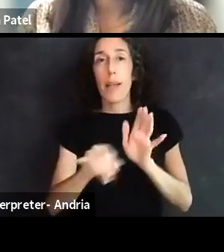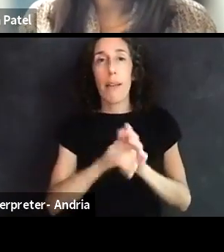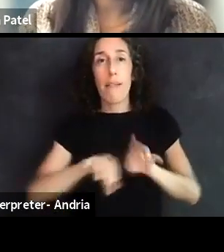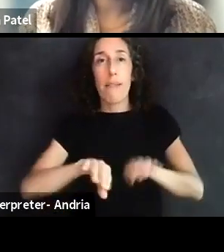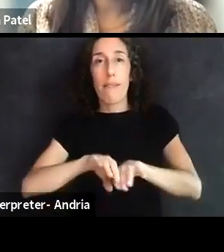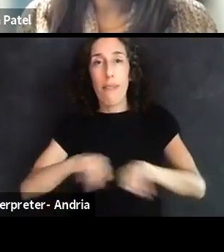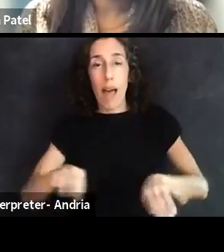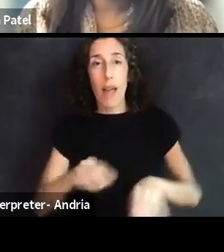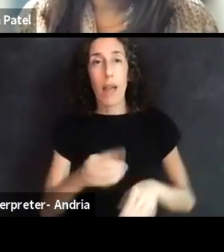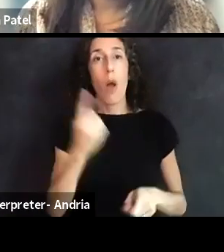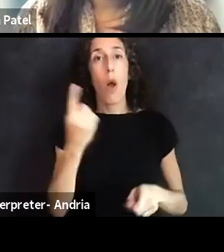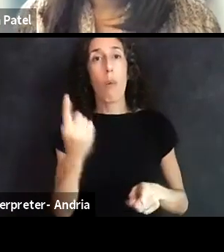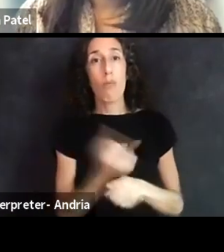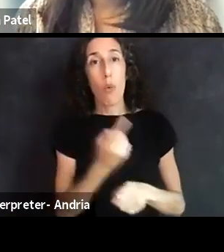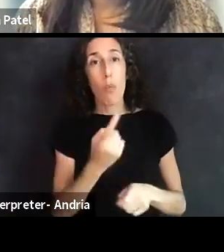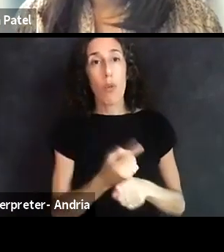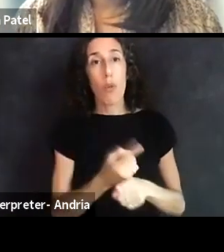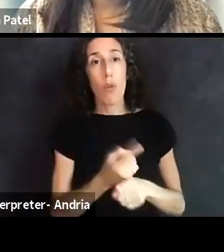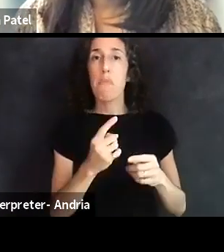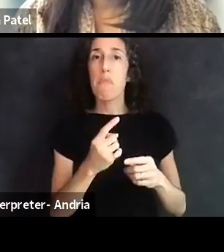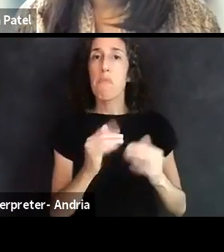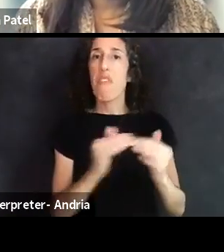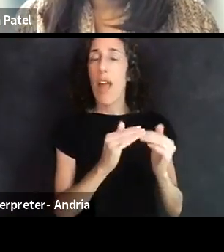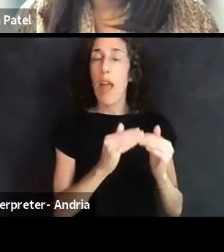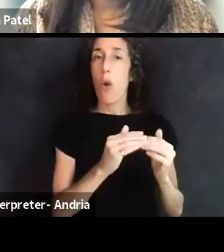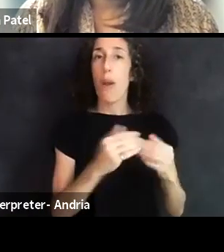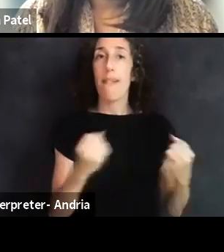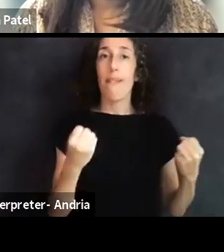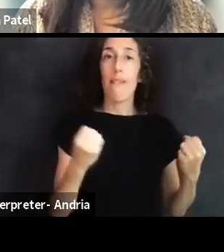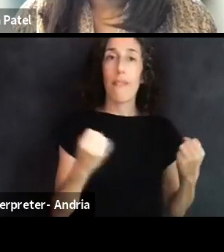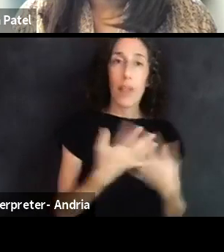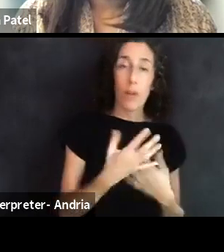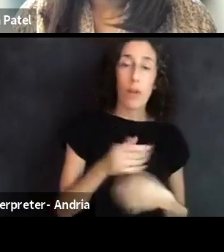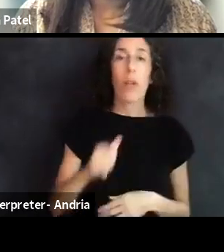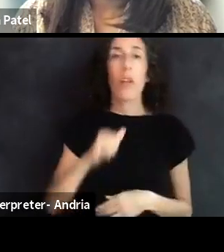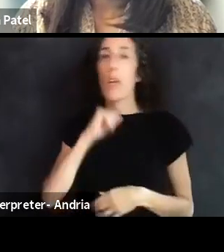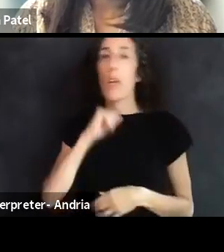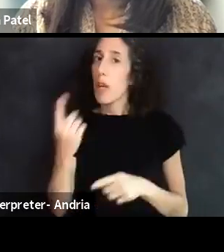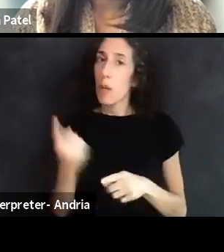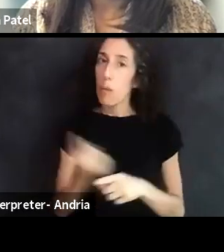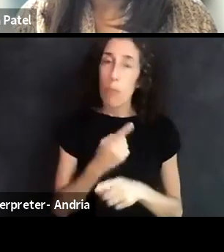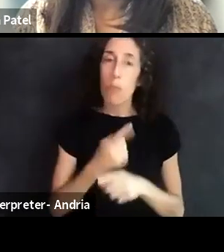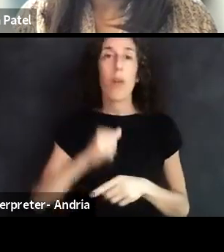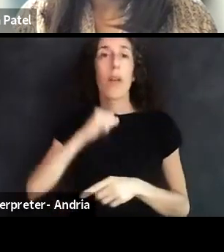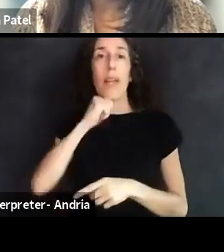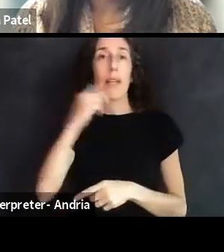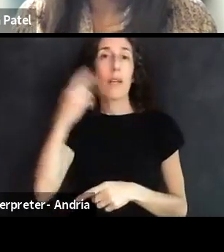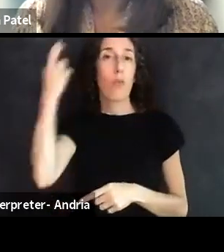fear. And that took quite a while, but I feel like I can do that now.